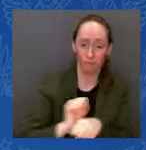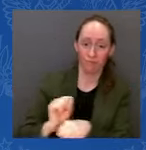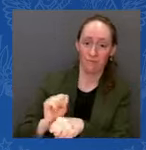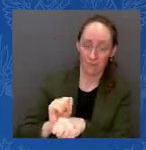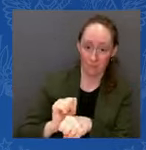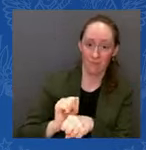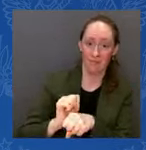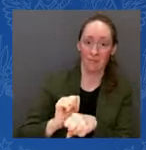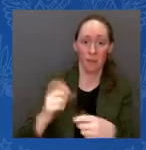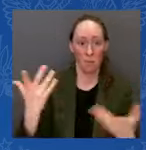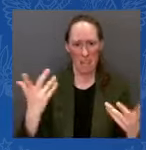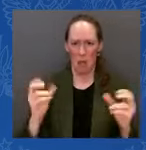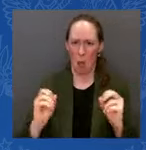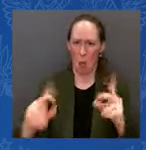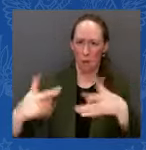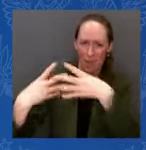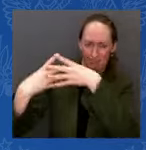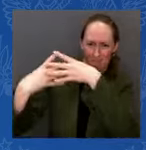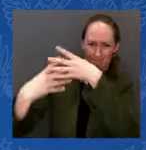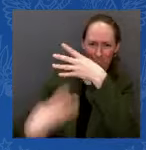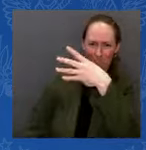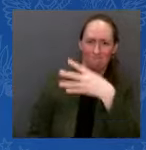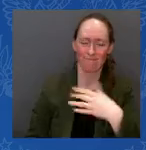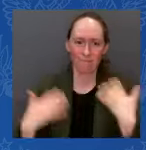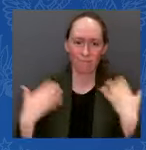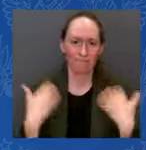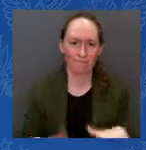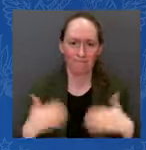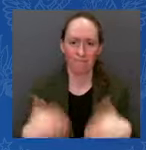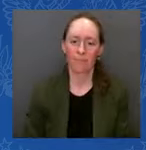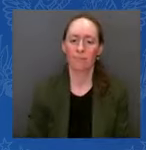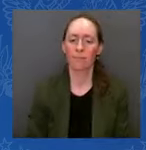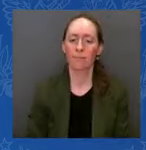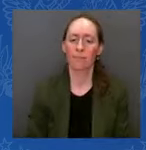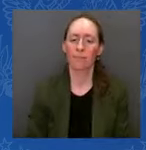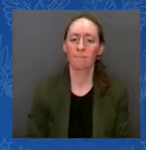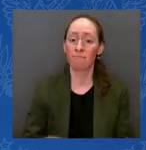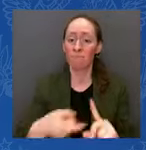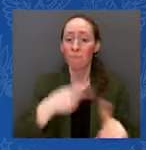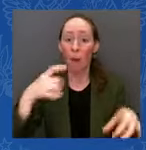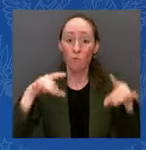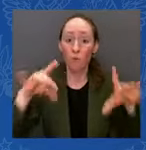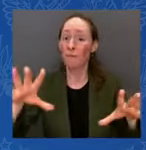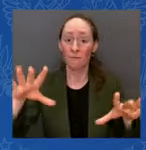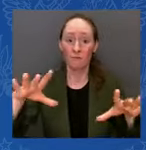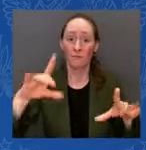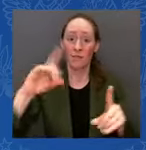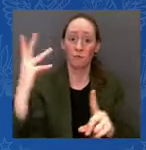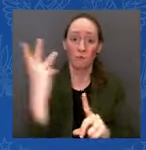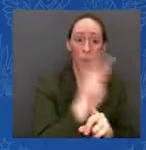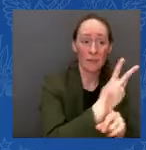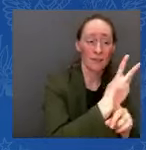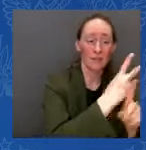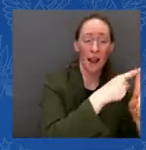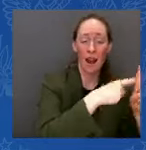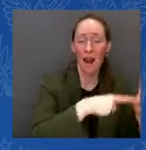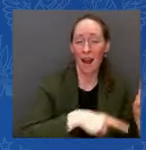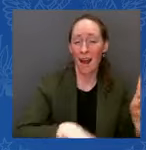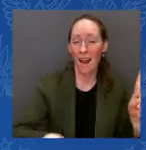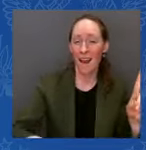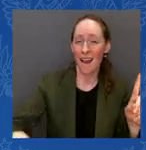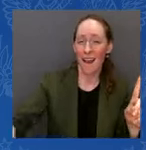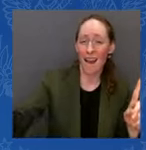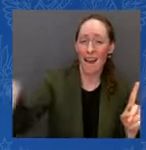and Western Australia to develop training programs that equip Australians with the skills they need to fill these